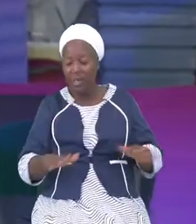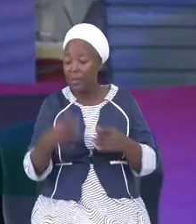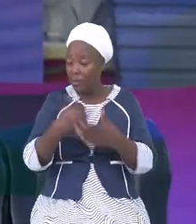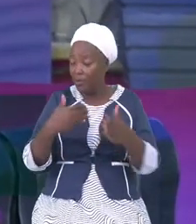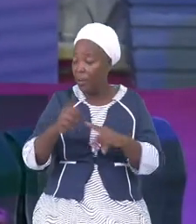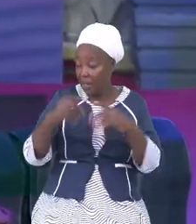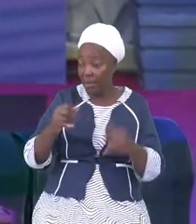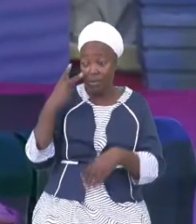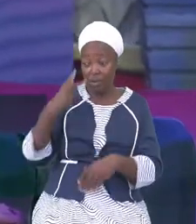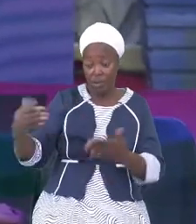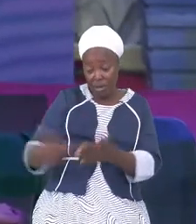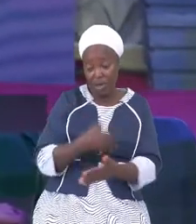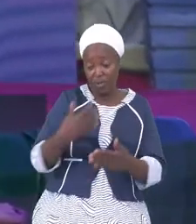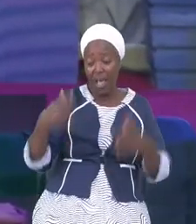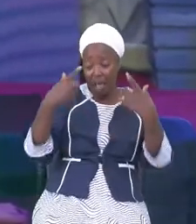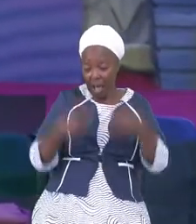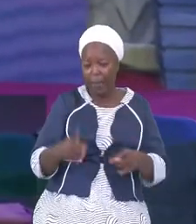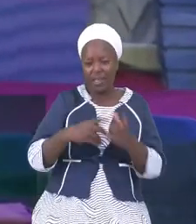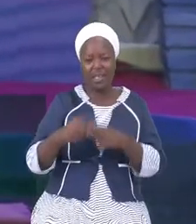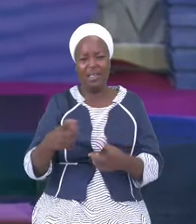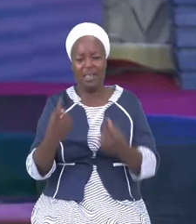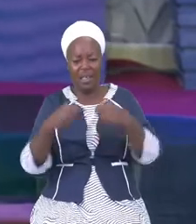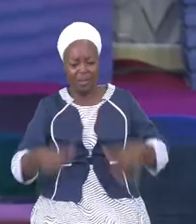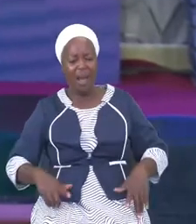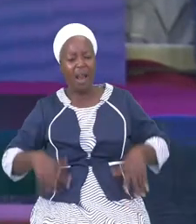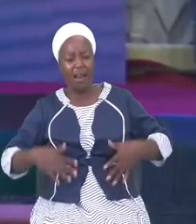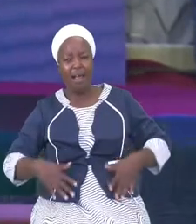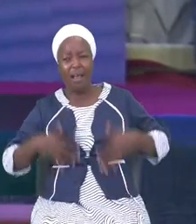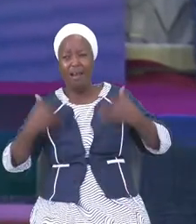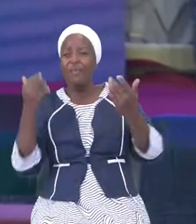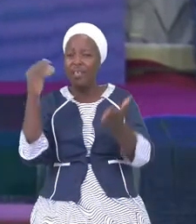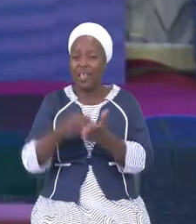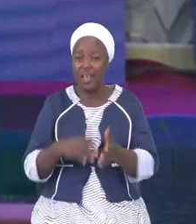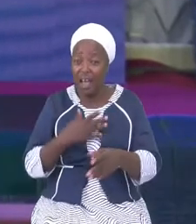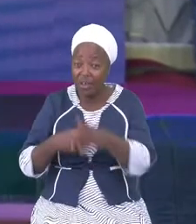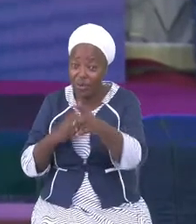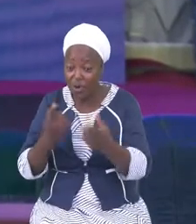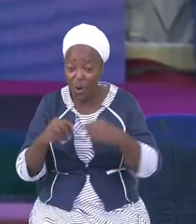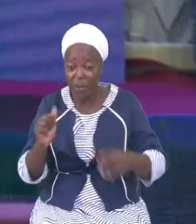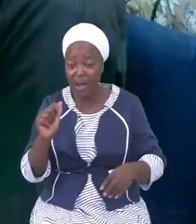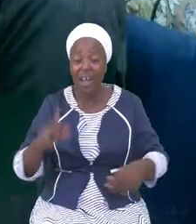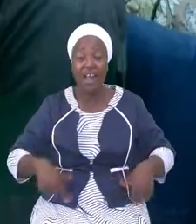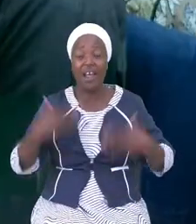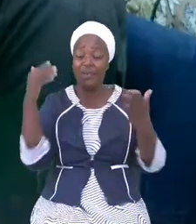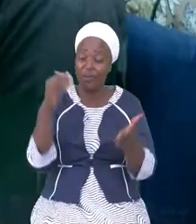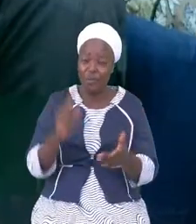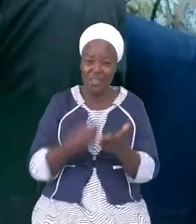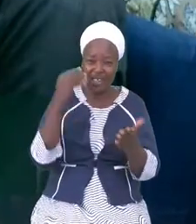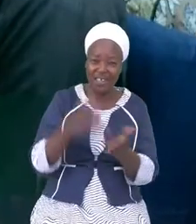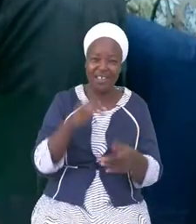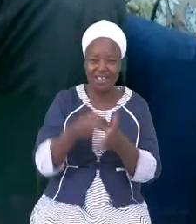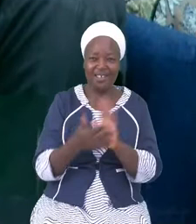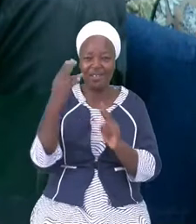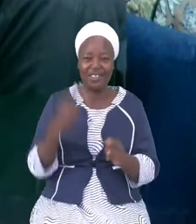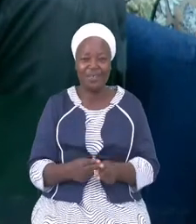thing happened, and he came alive again. And you are coming alive again in Jesus' name.